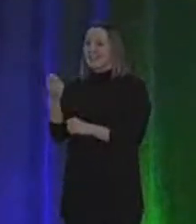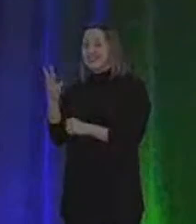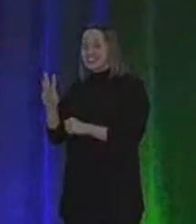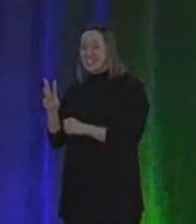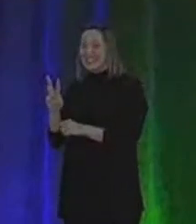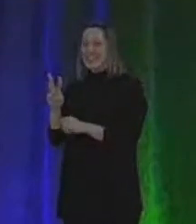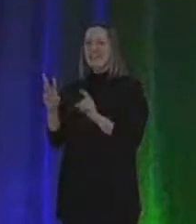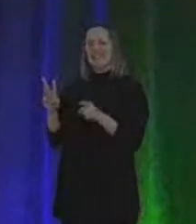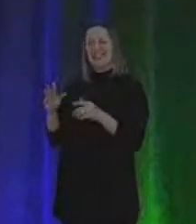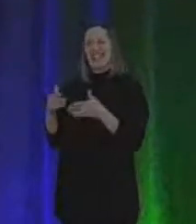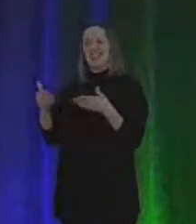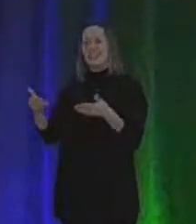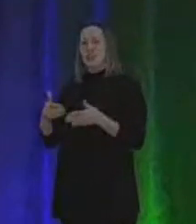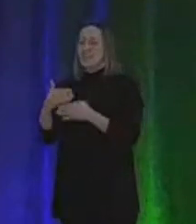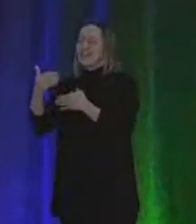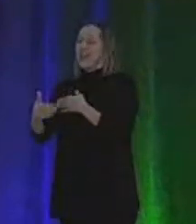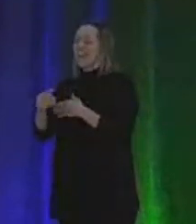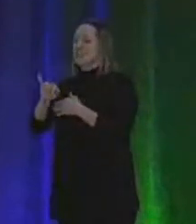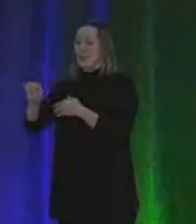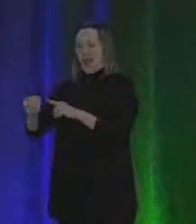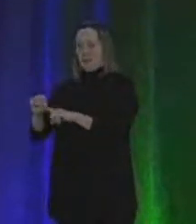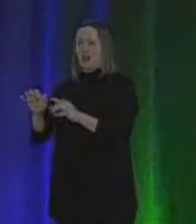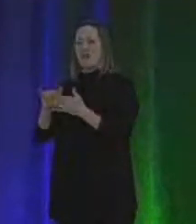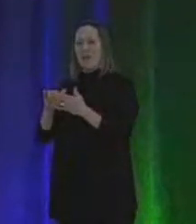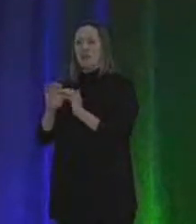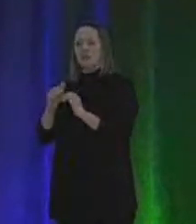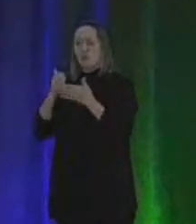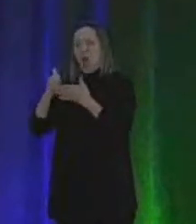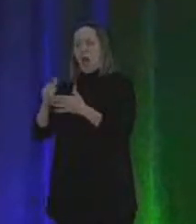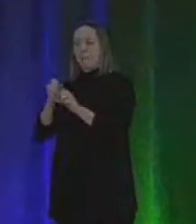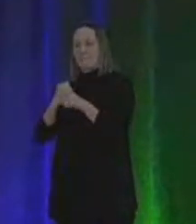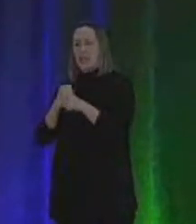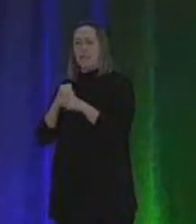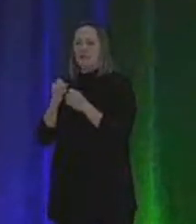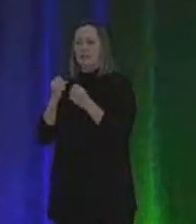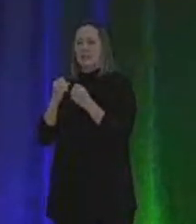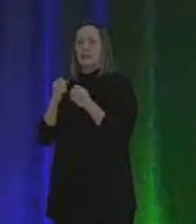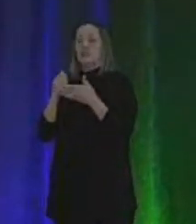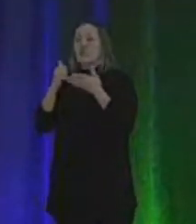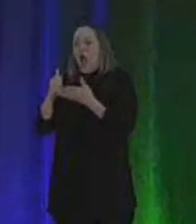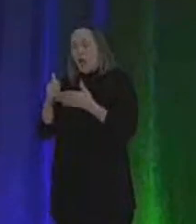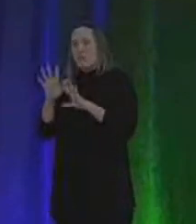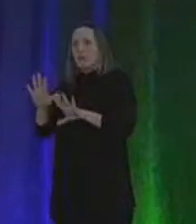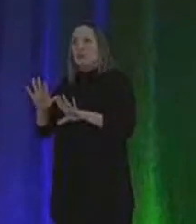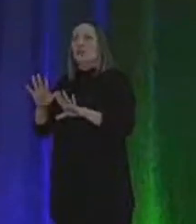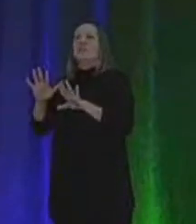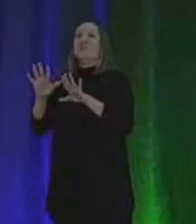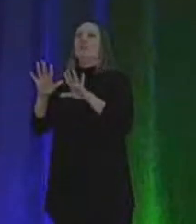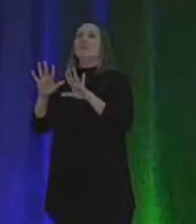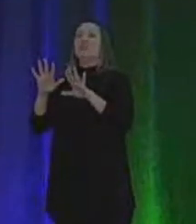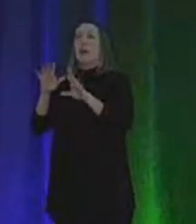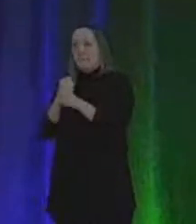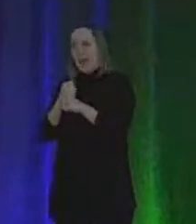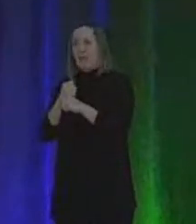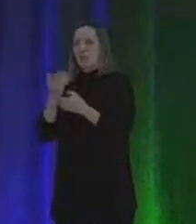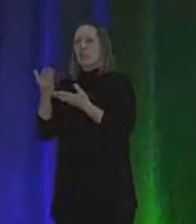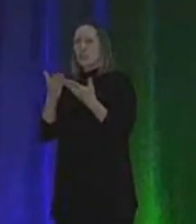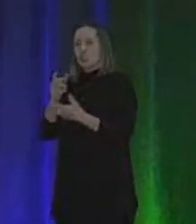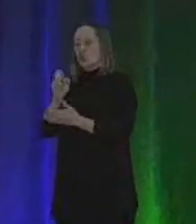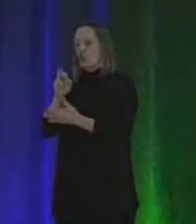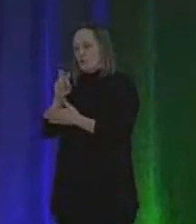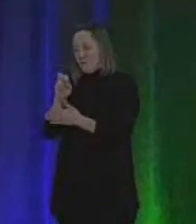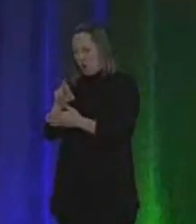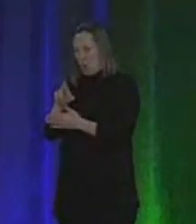introduced Next.js, which is a framework to help build to help essentially build server-side